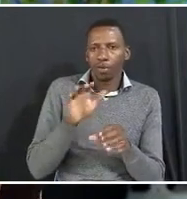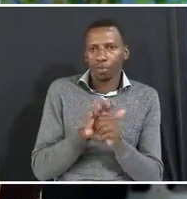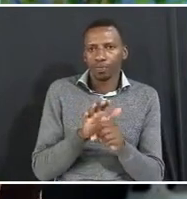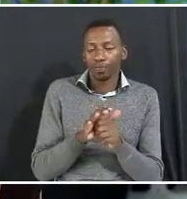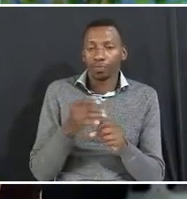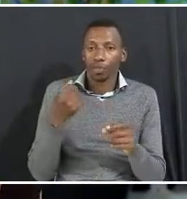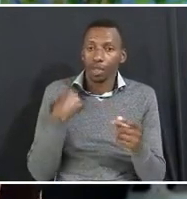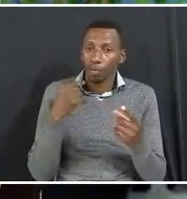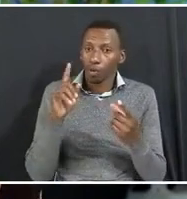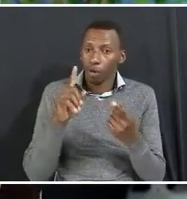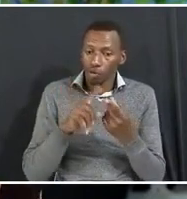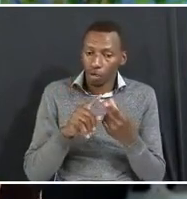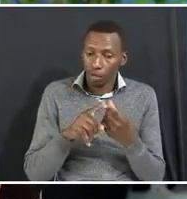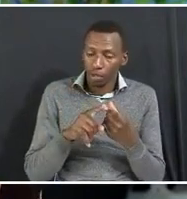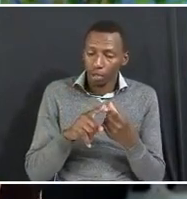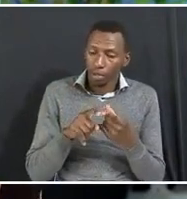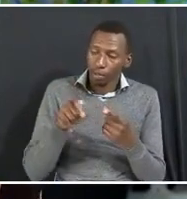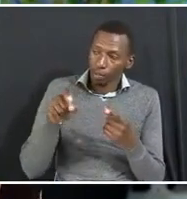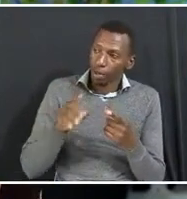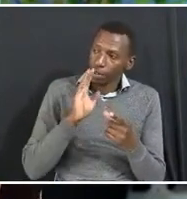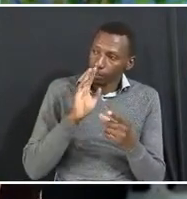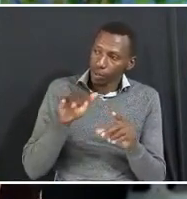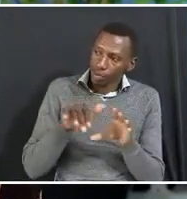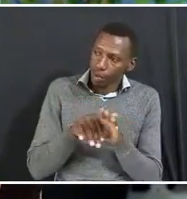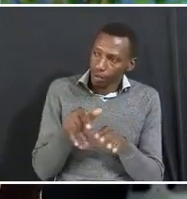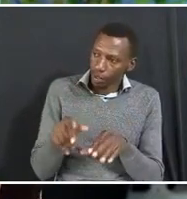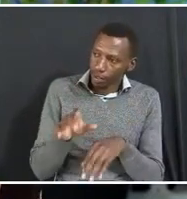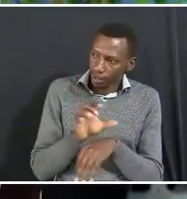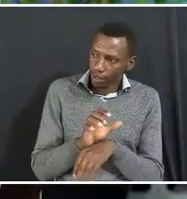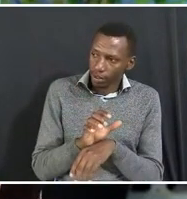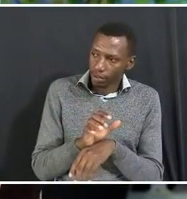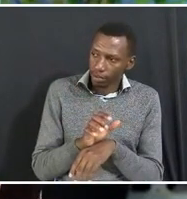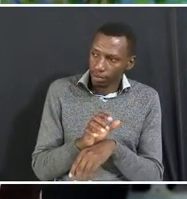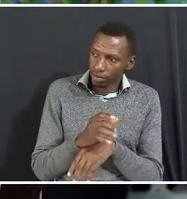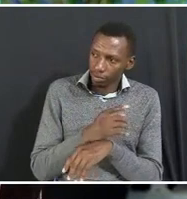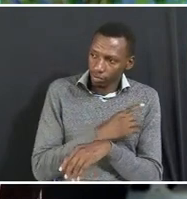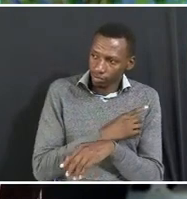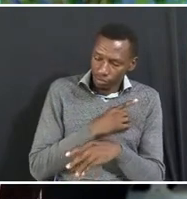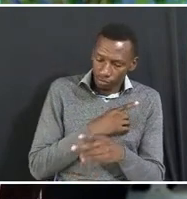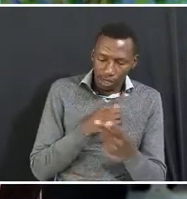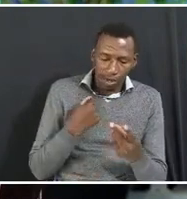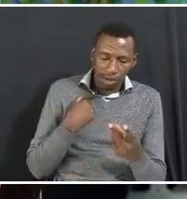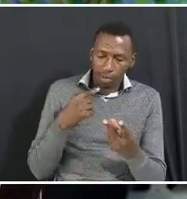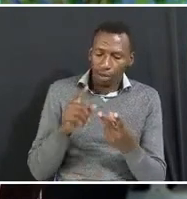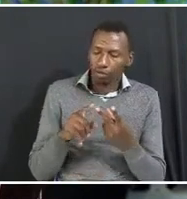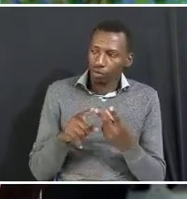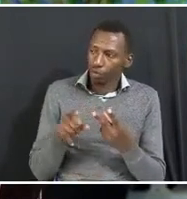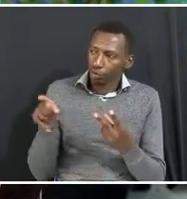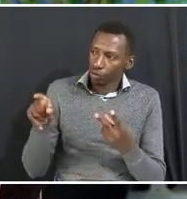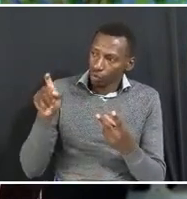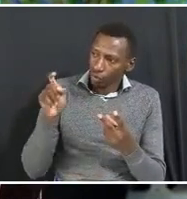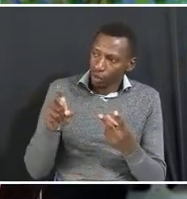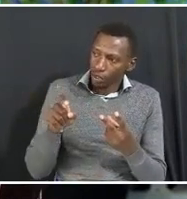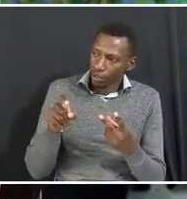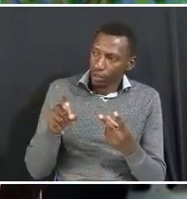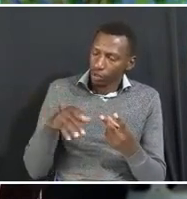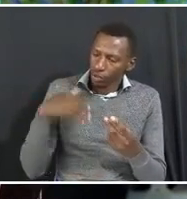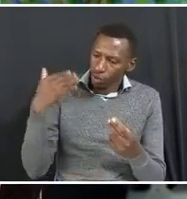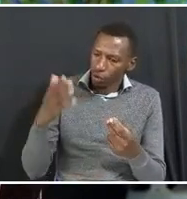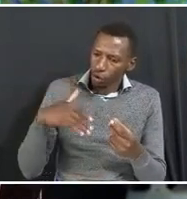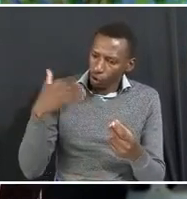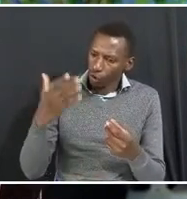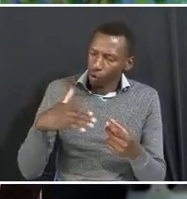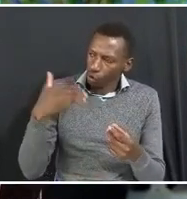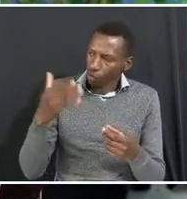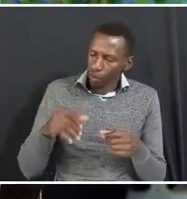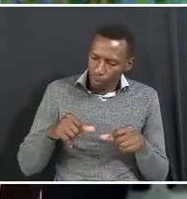I have said, you need to be a member of this church. Number two, you need to be someone who is